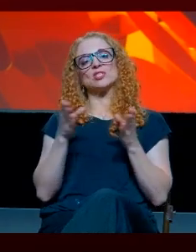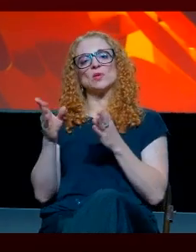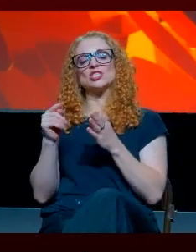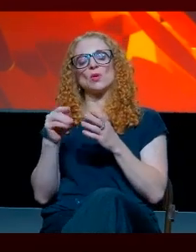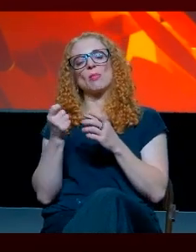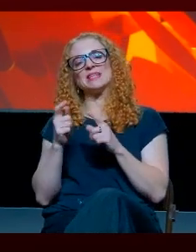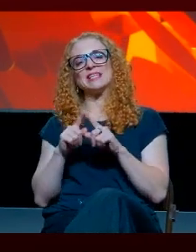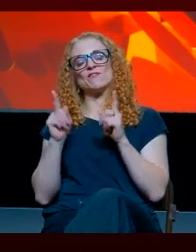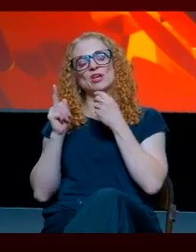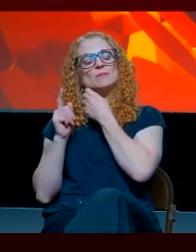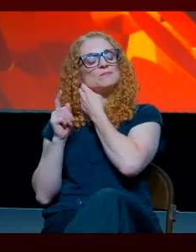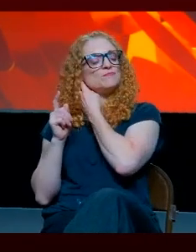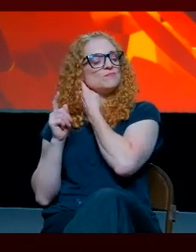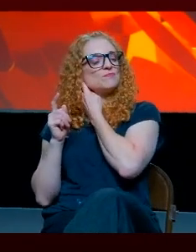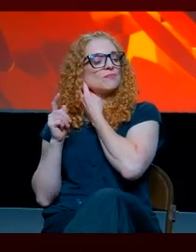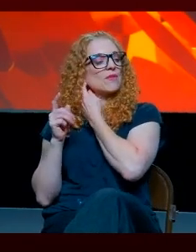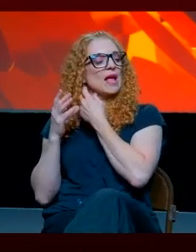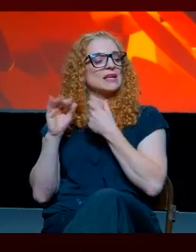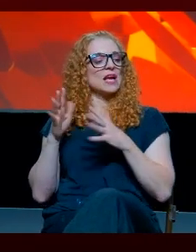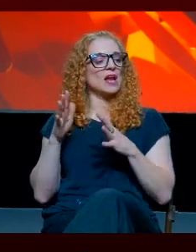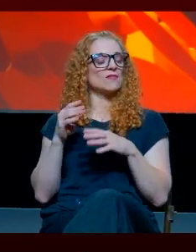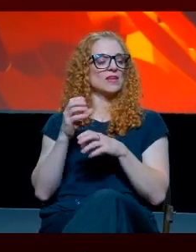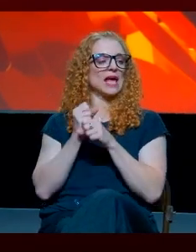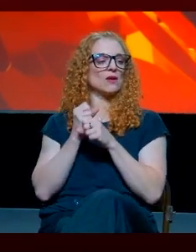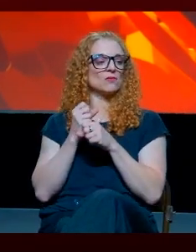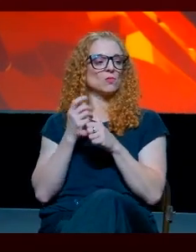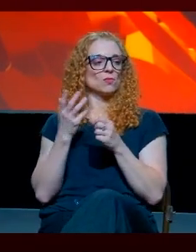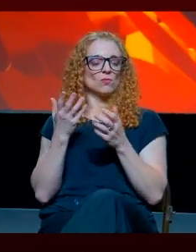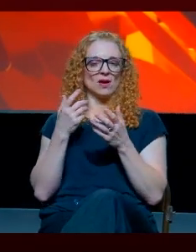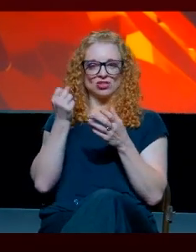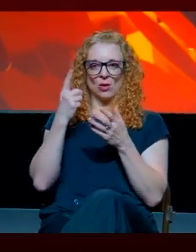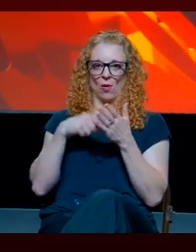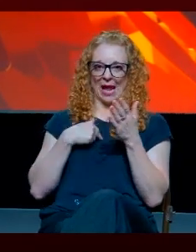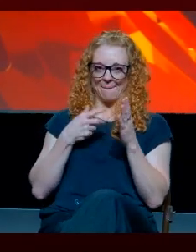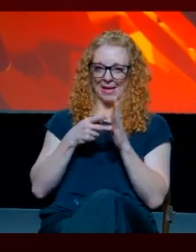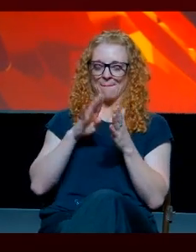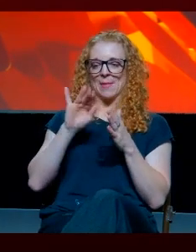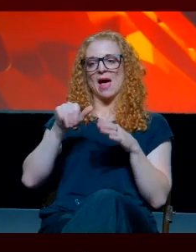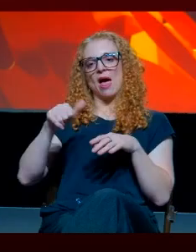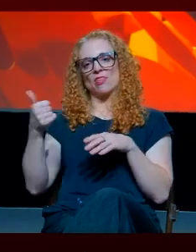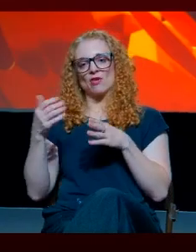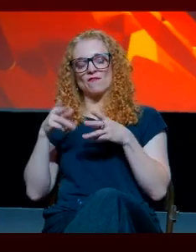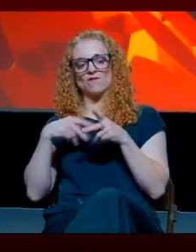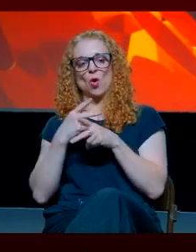bit different and kind of get what I mean by another form of